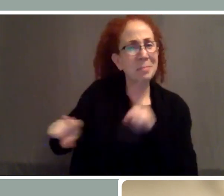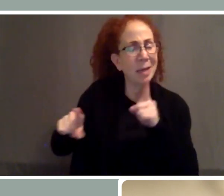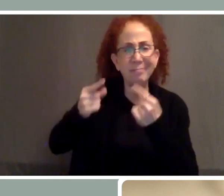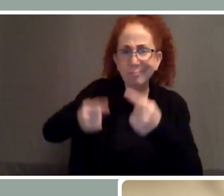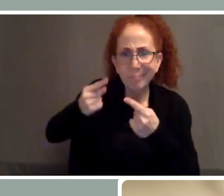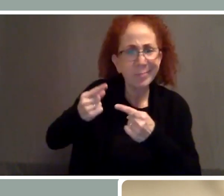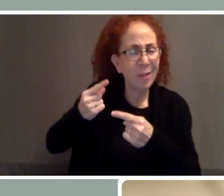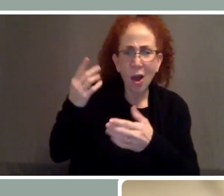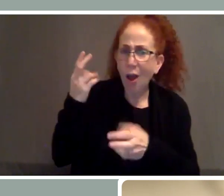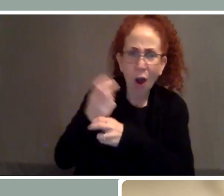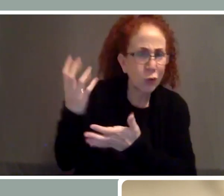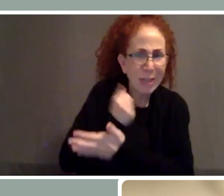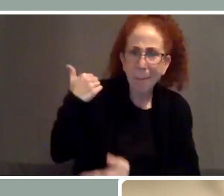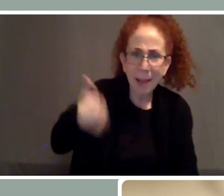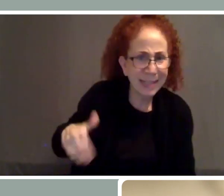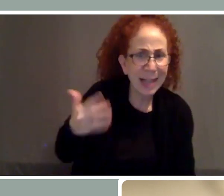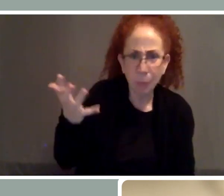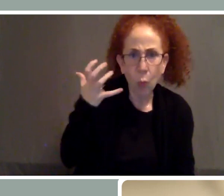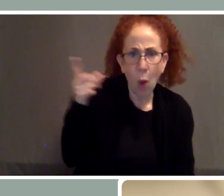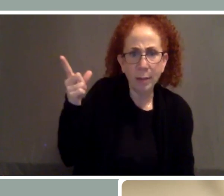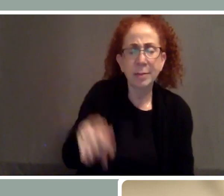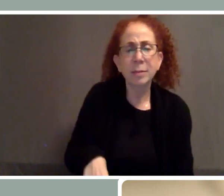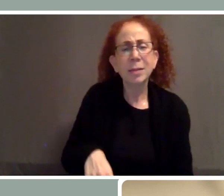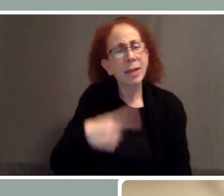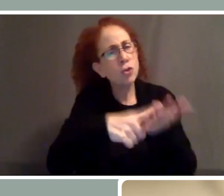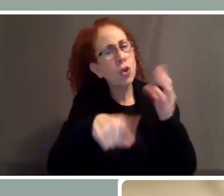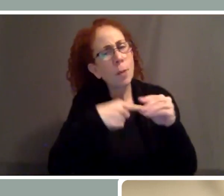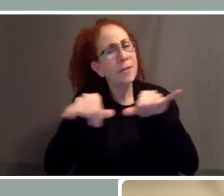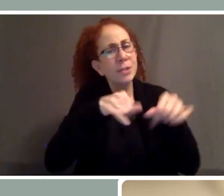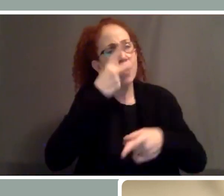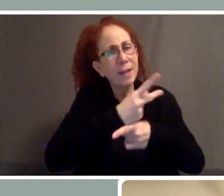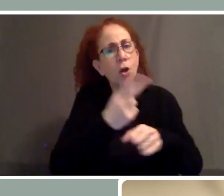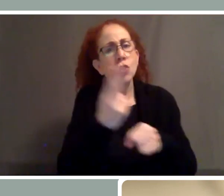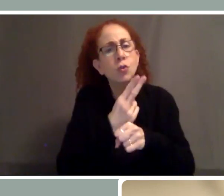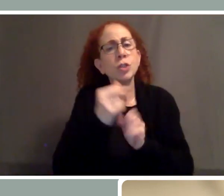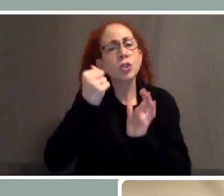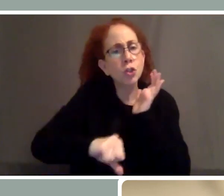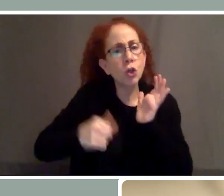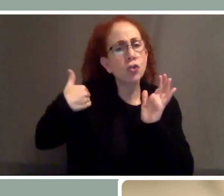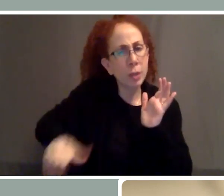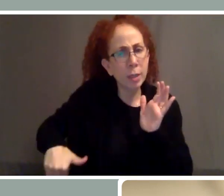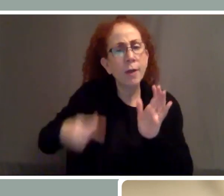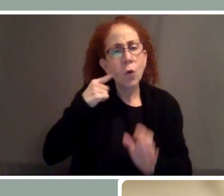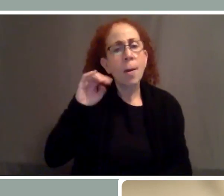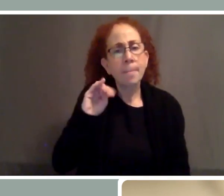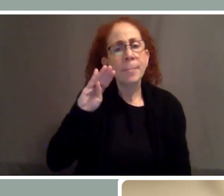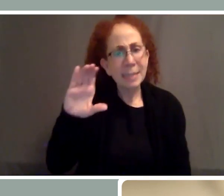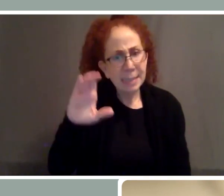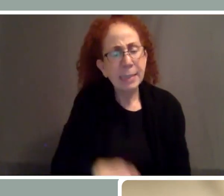Can you comment about what the standard of care is with using surgery in metastatic breast